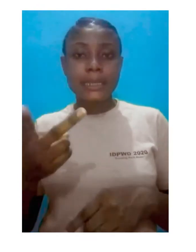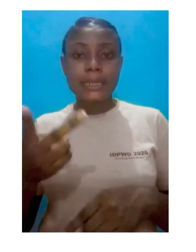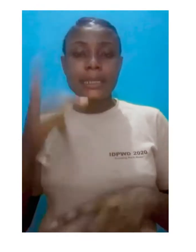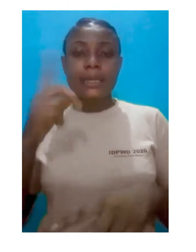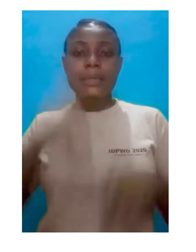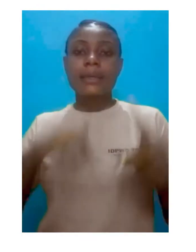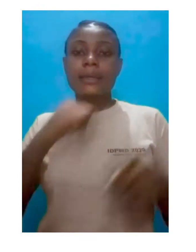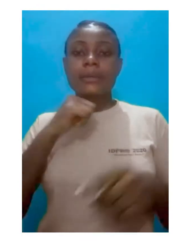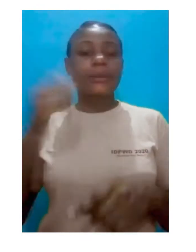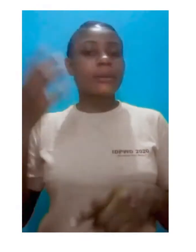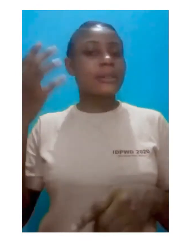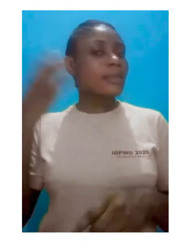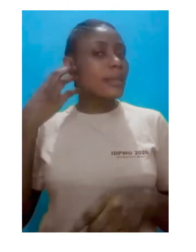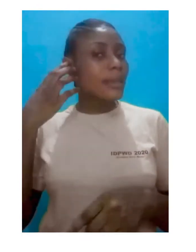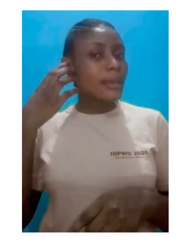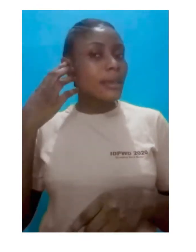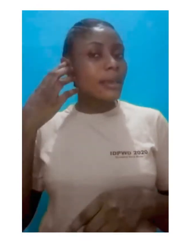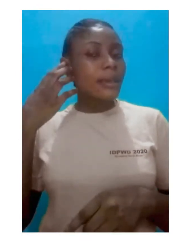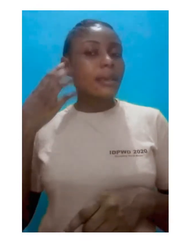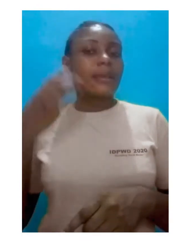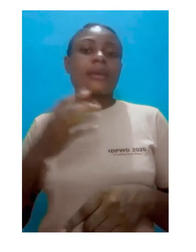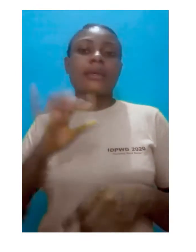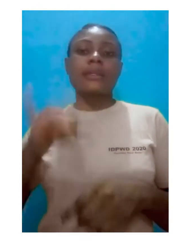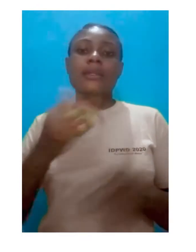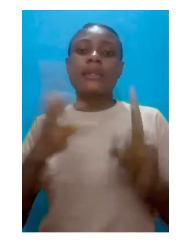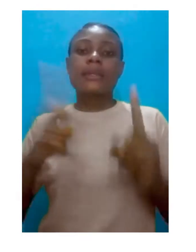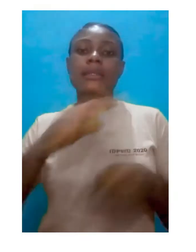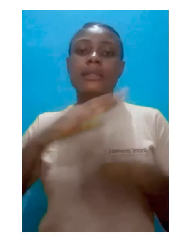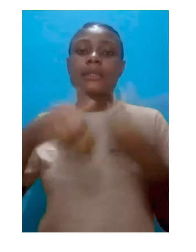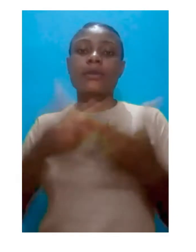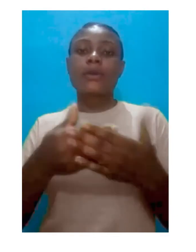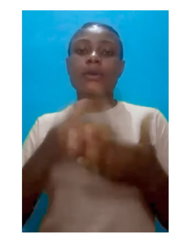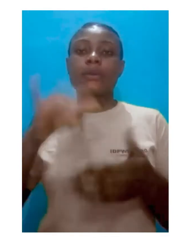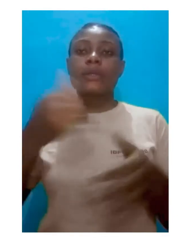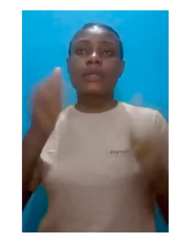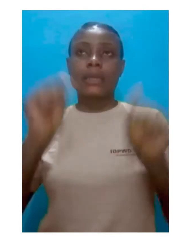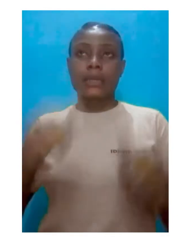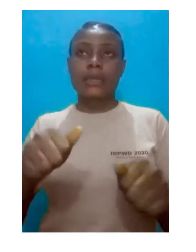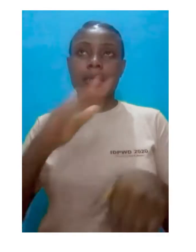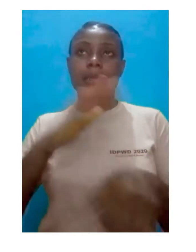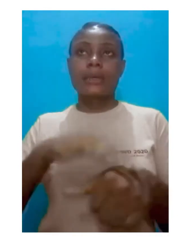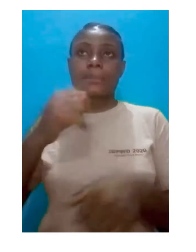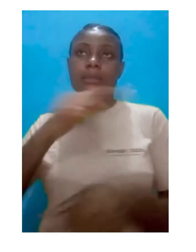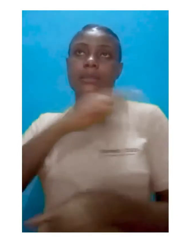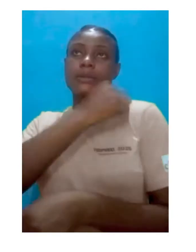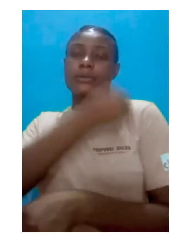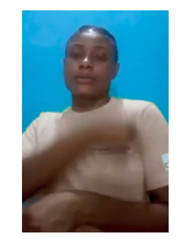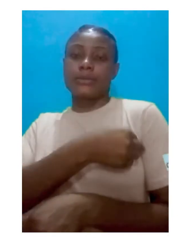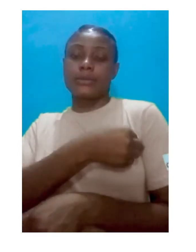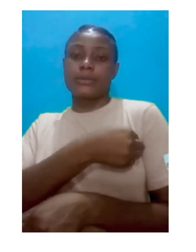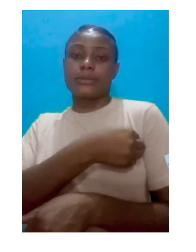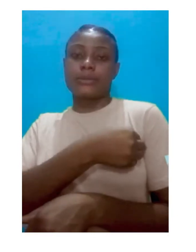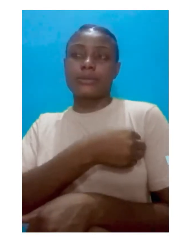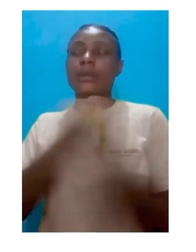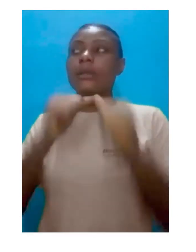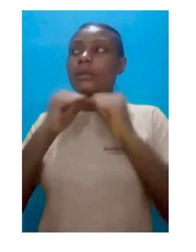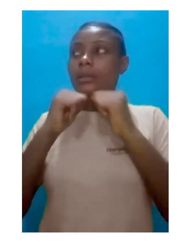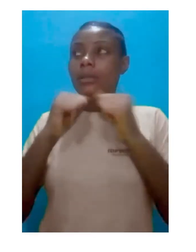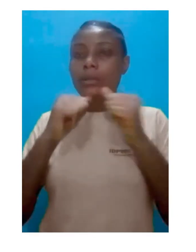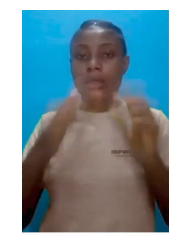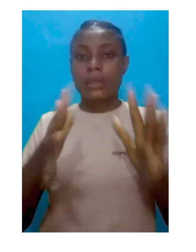not see, could not hear. They did all they could at the